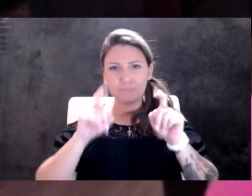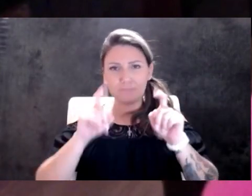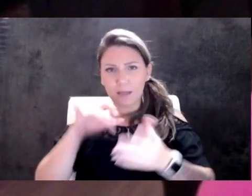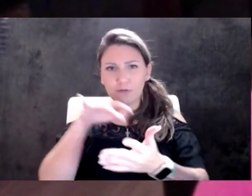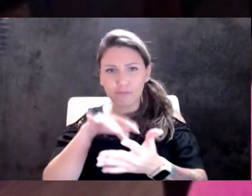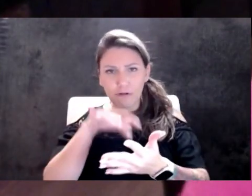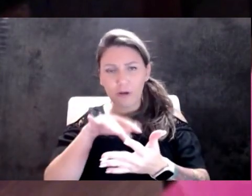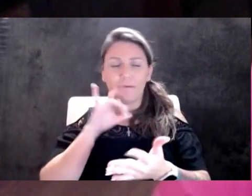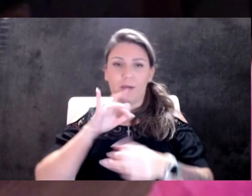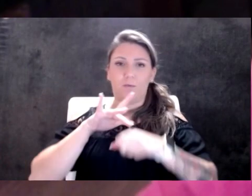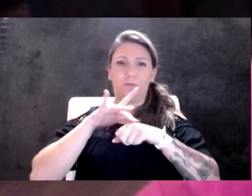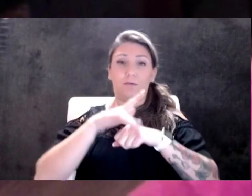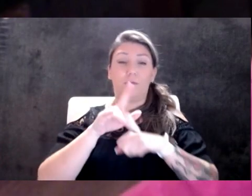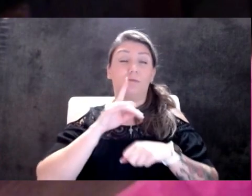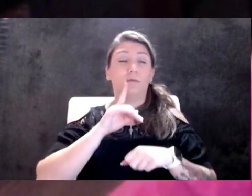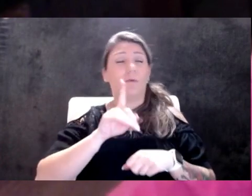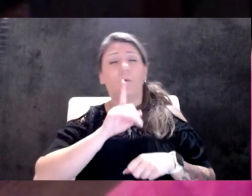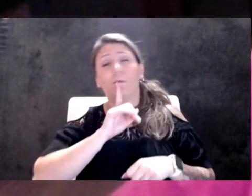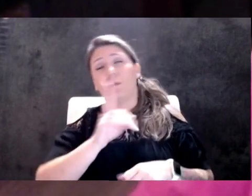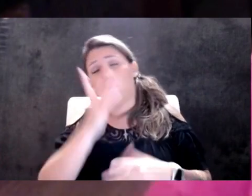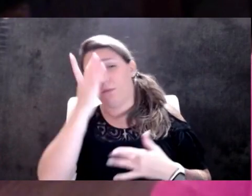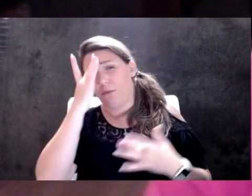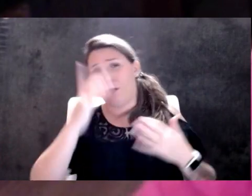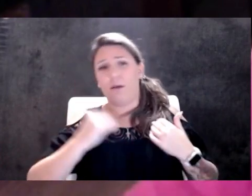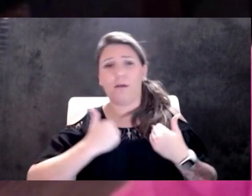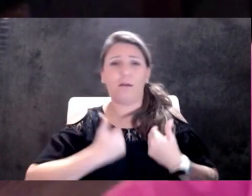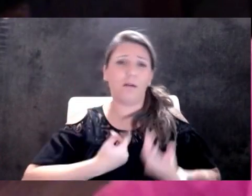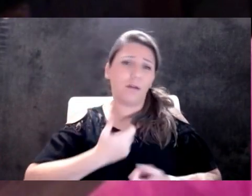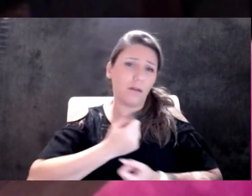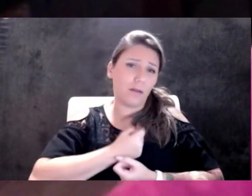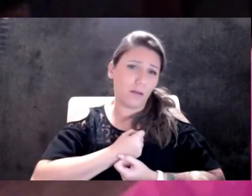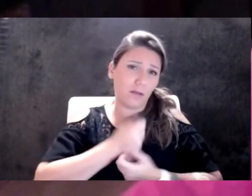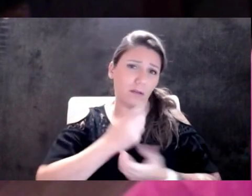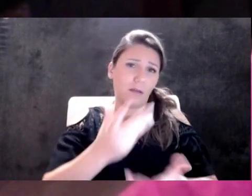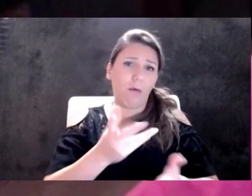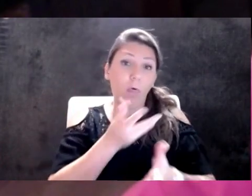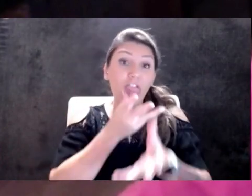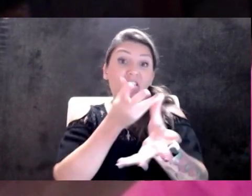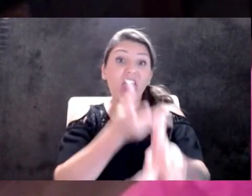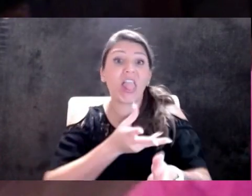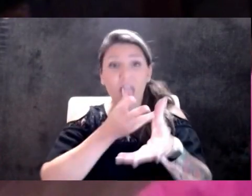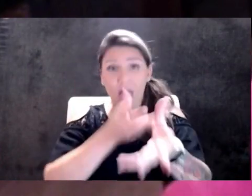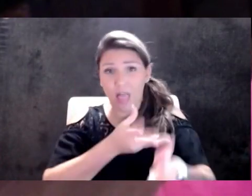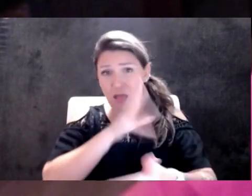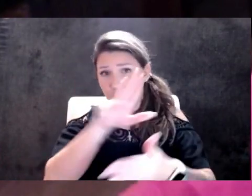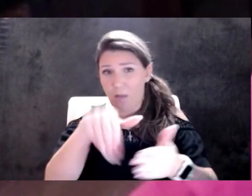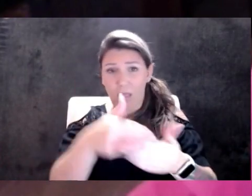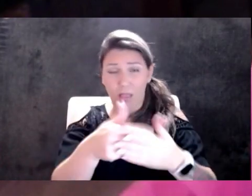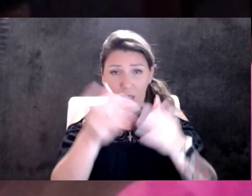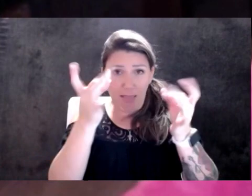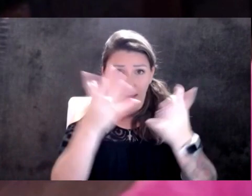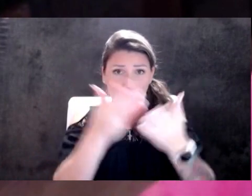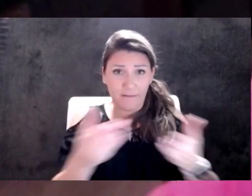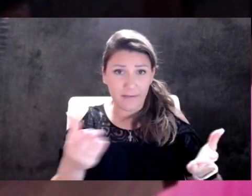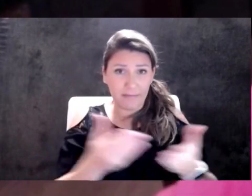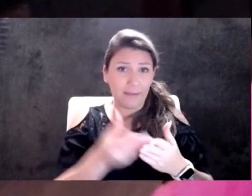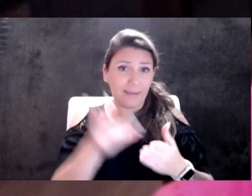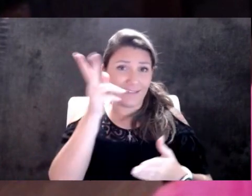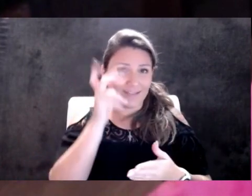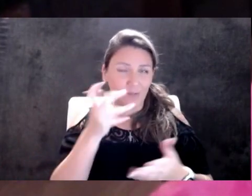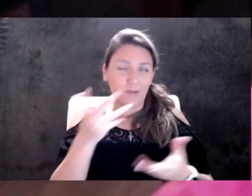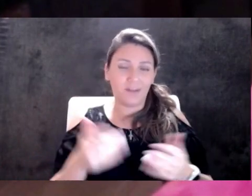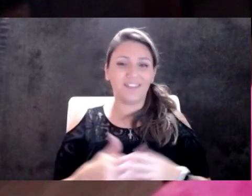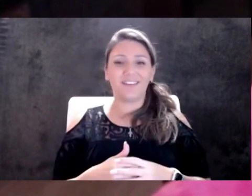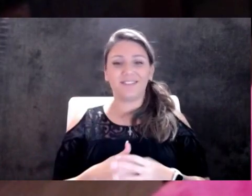I was really sick, fatigue, the vomiting, all of those horrible things that you hear. So I